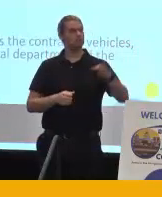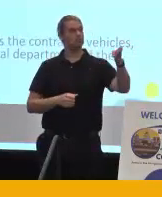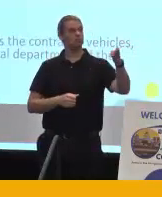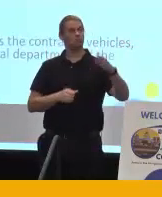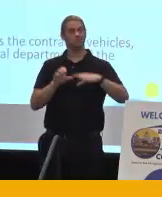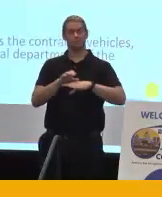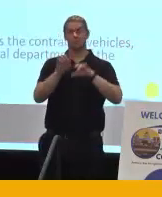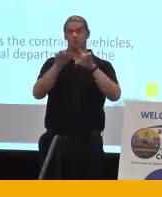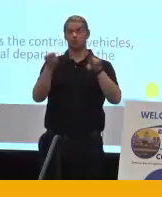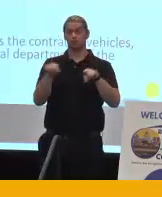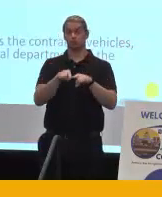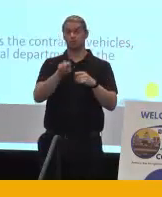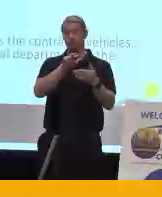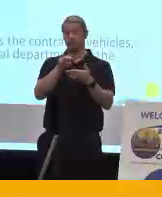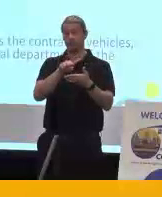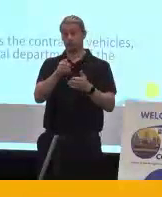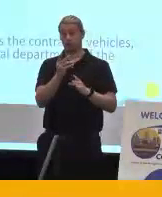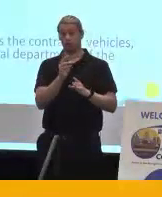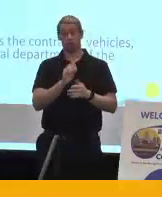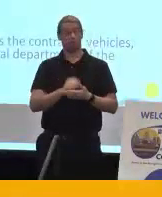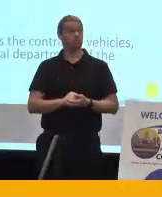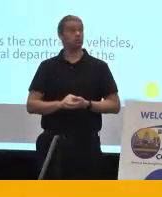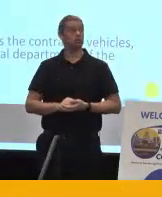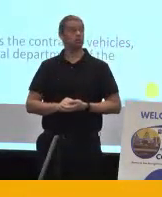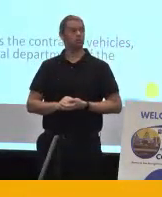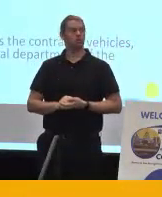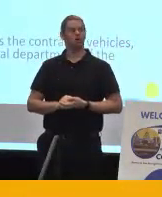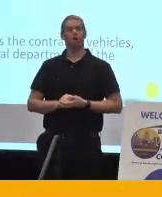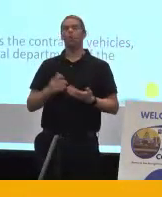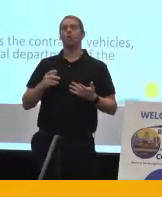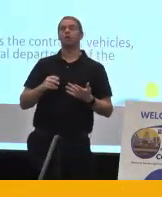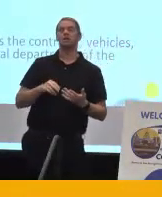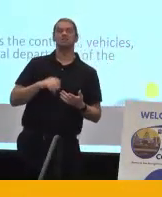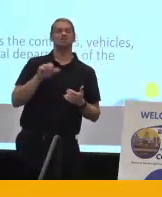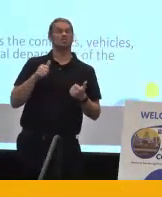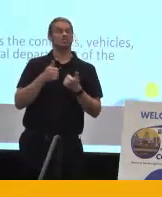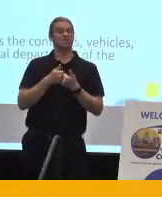A screen reader? Okay. What do you think would be some challenges with a screen reader?